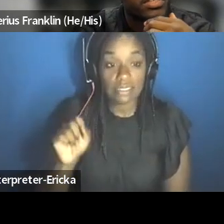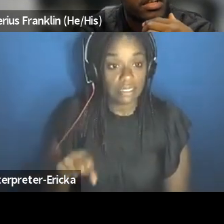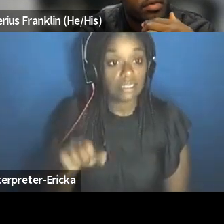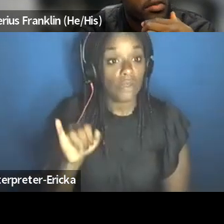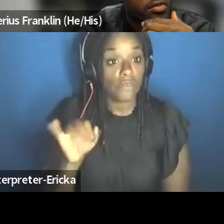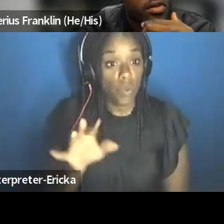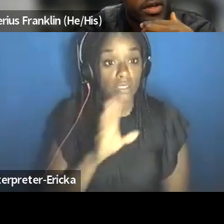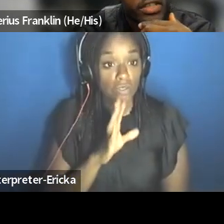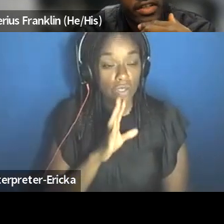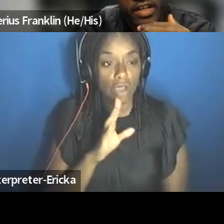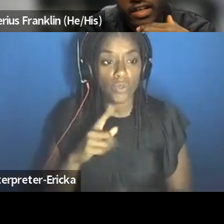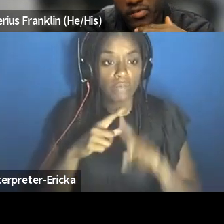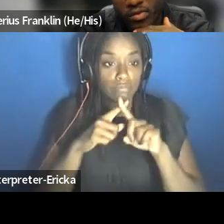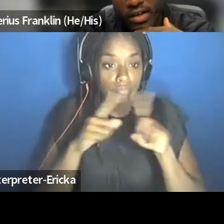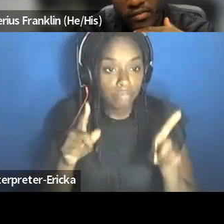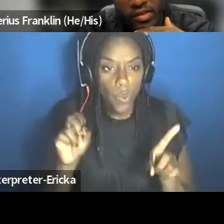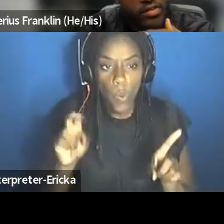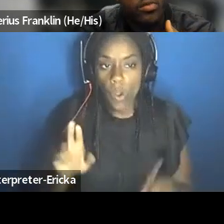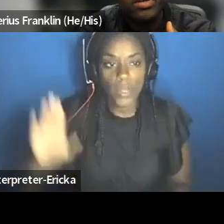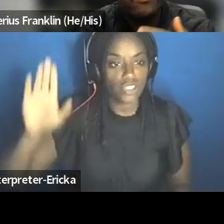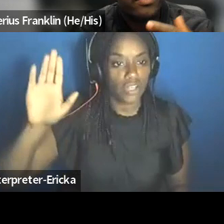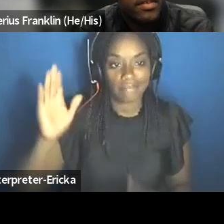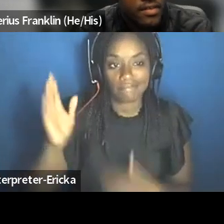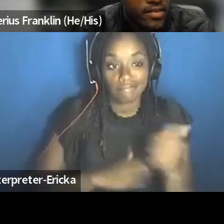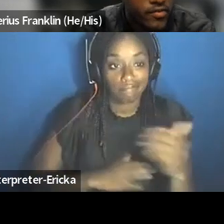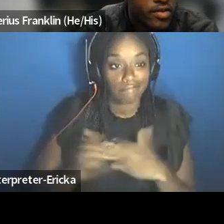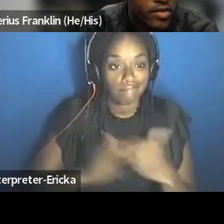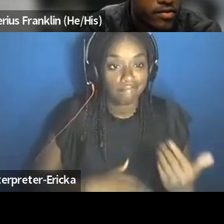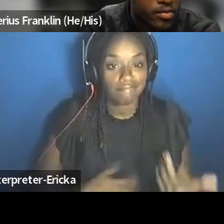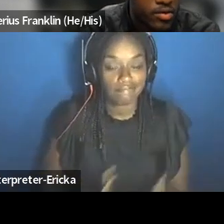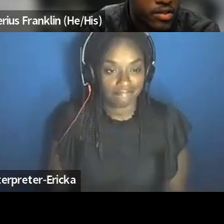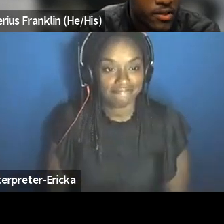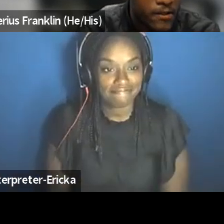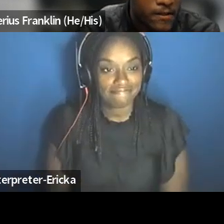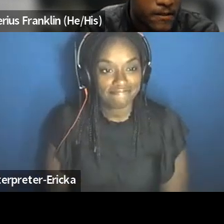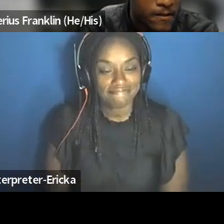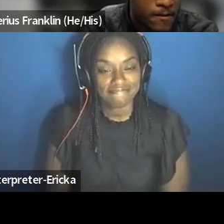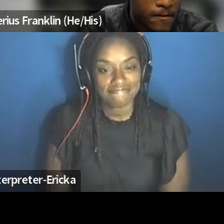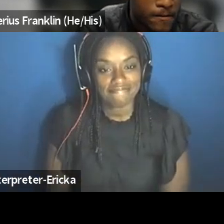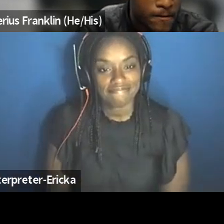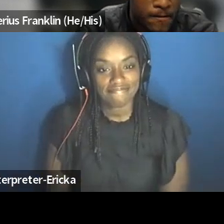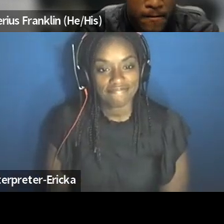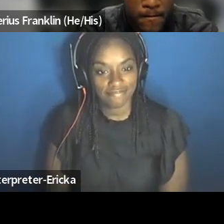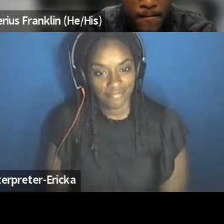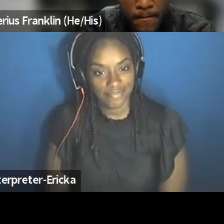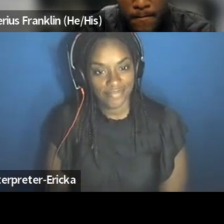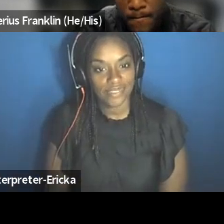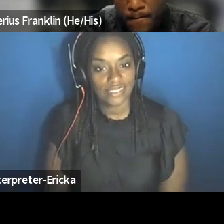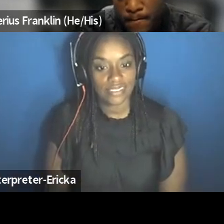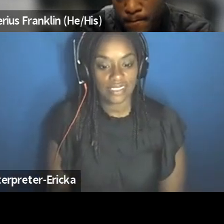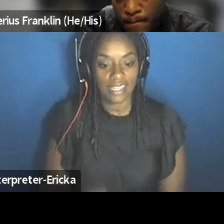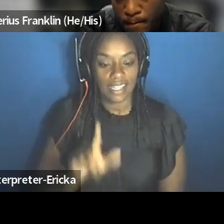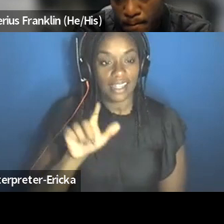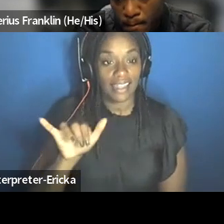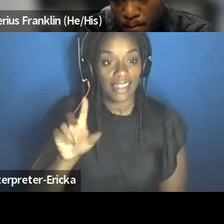you can just unmute or raise your hand, whatever you feel comfortable with. Okay, and then, Lydia just